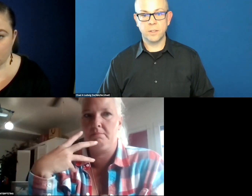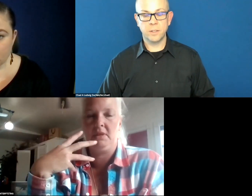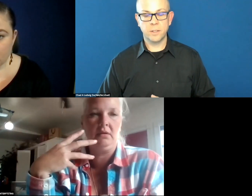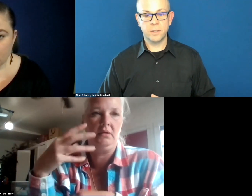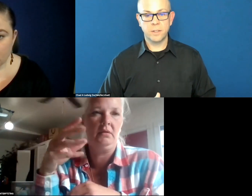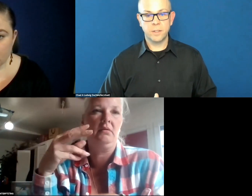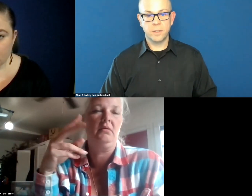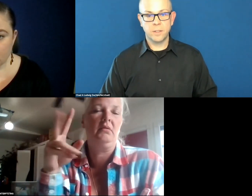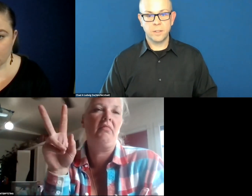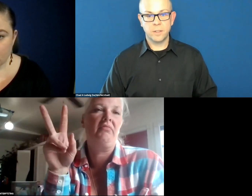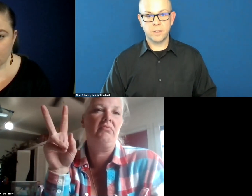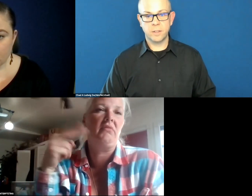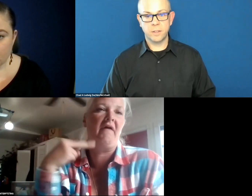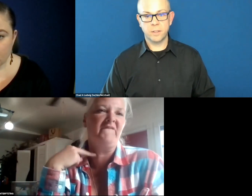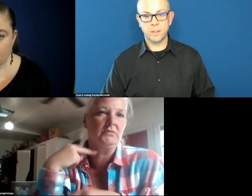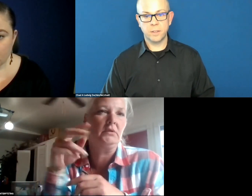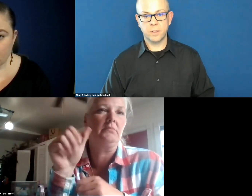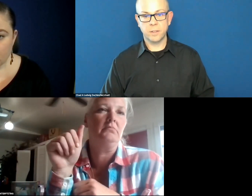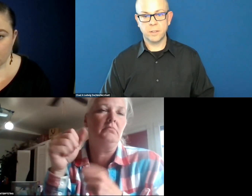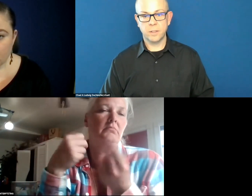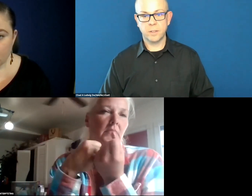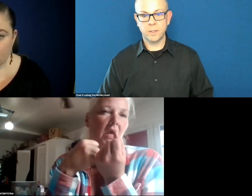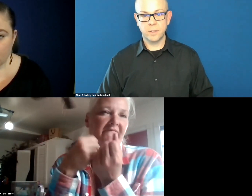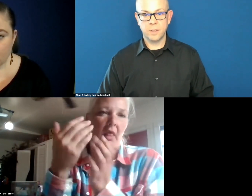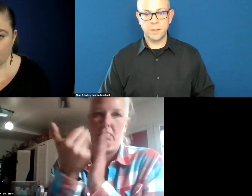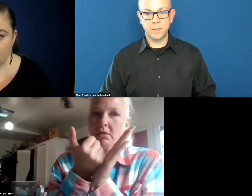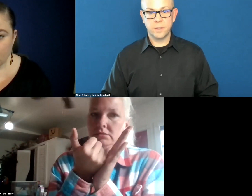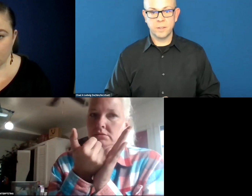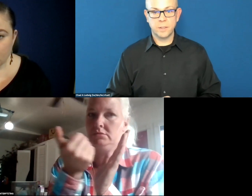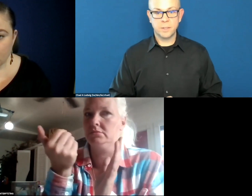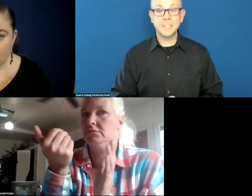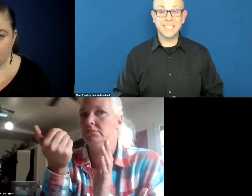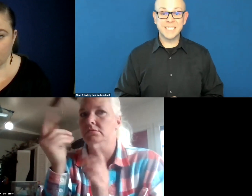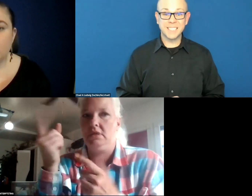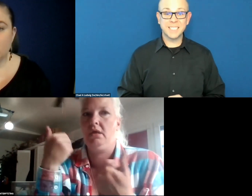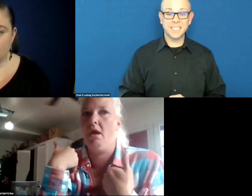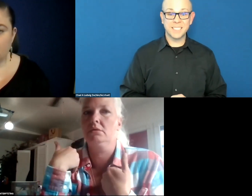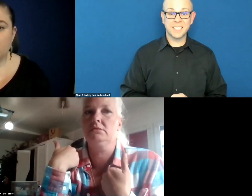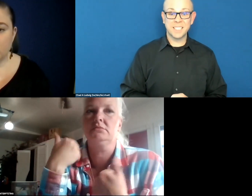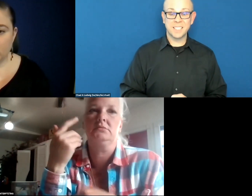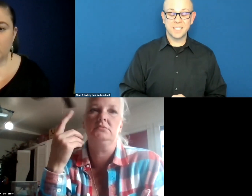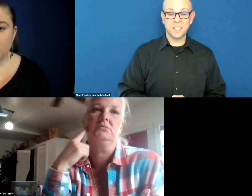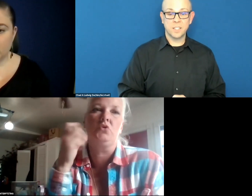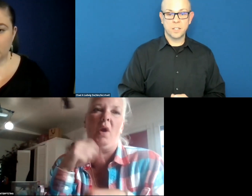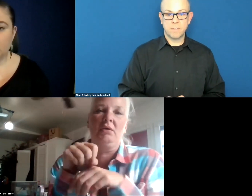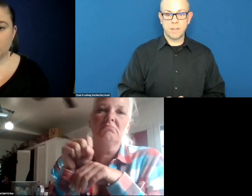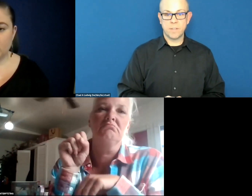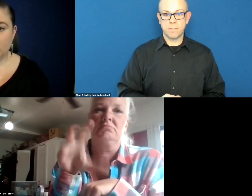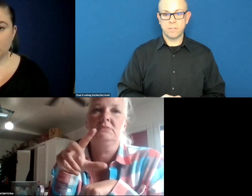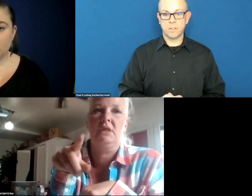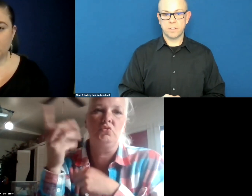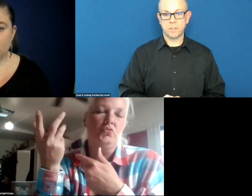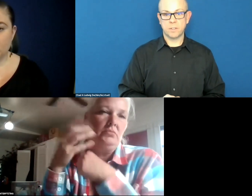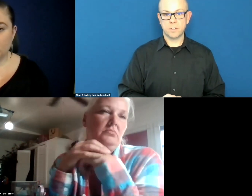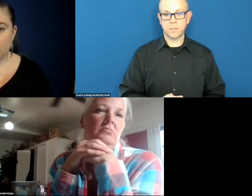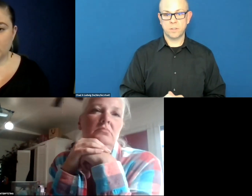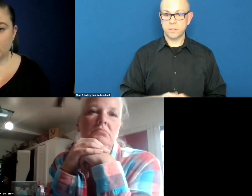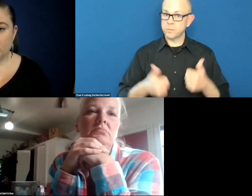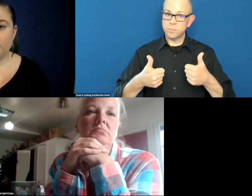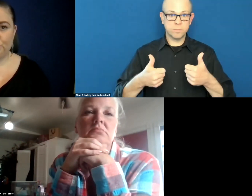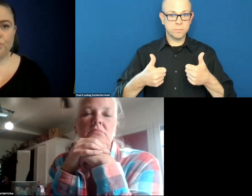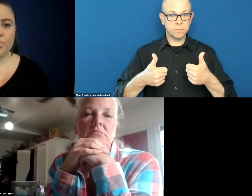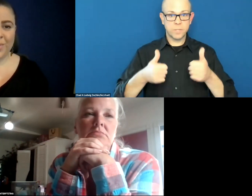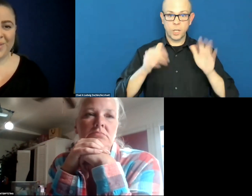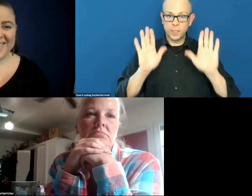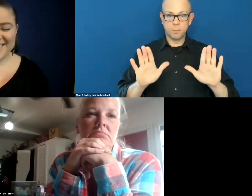and see if they don't mind sending me the victims advocate list because Ooh, they do have one. So then I